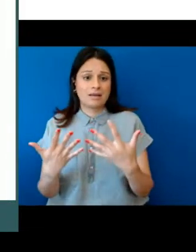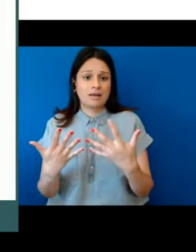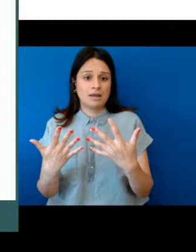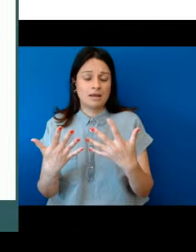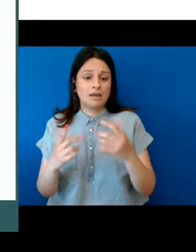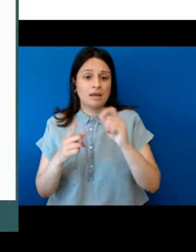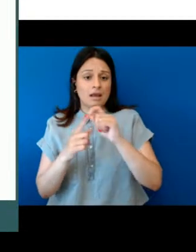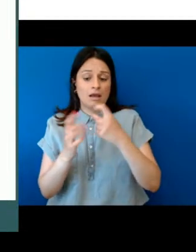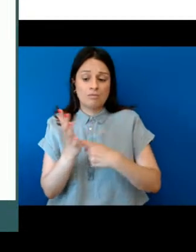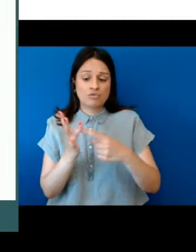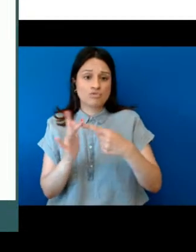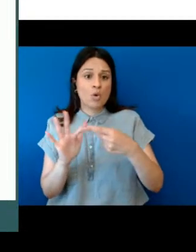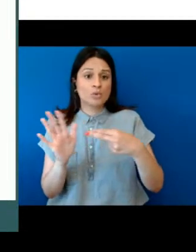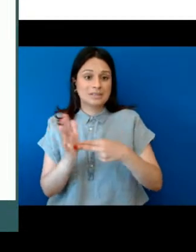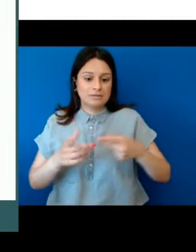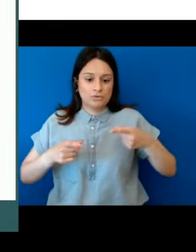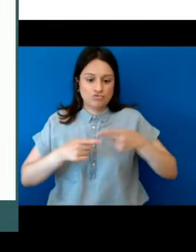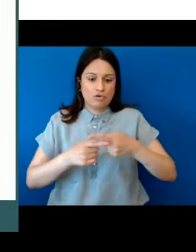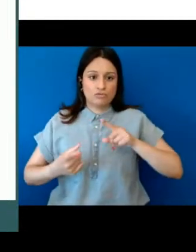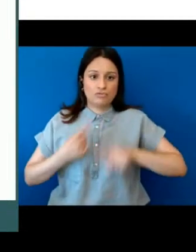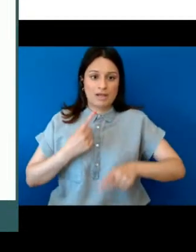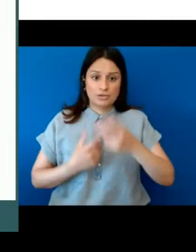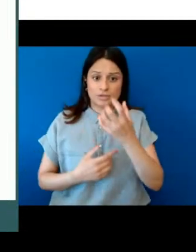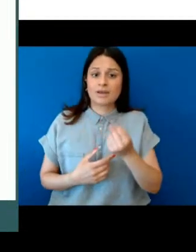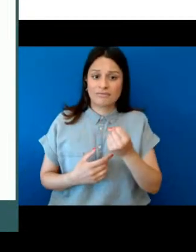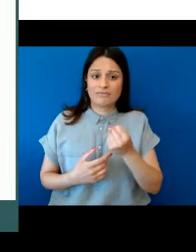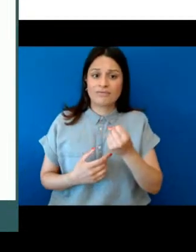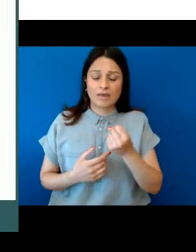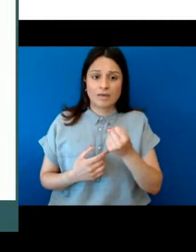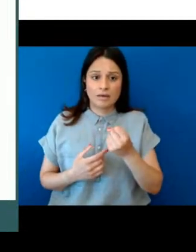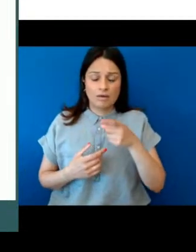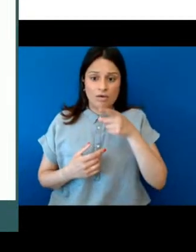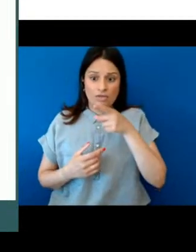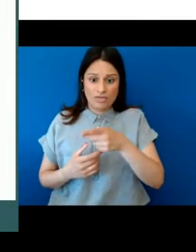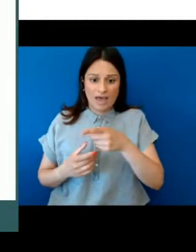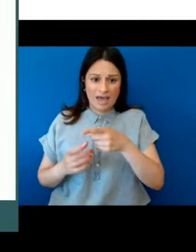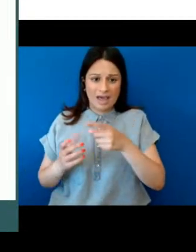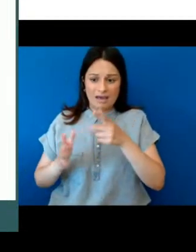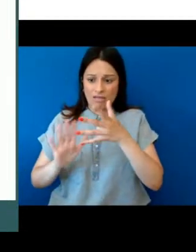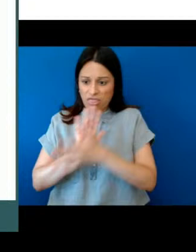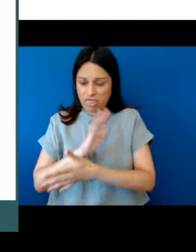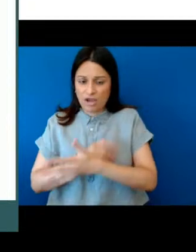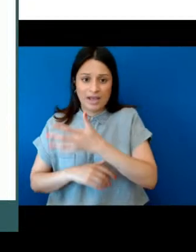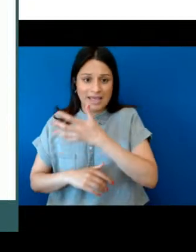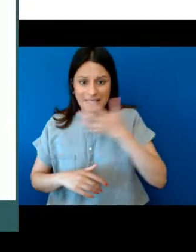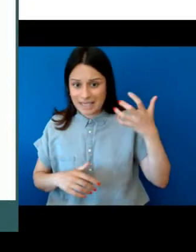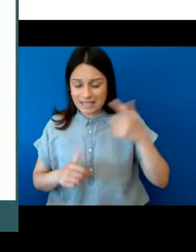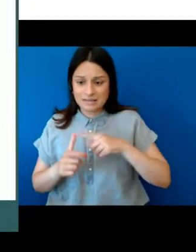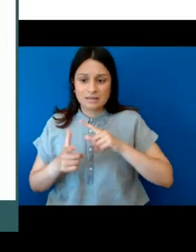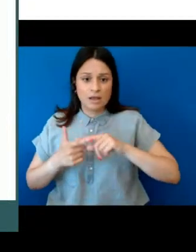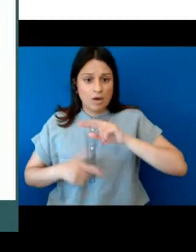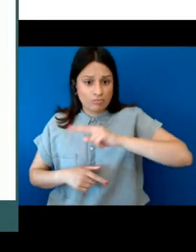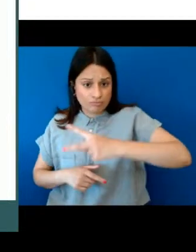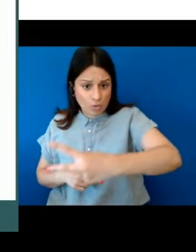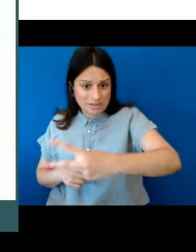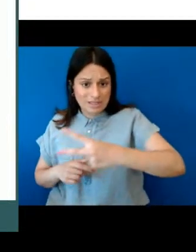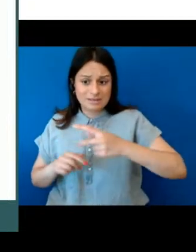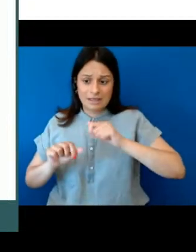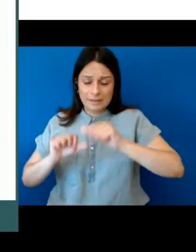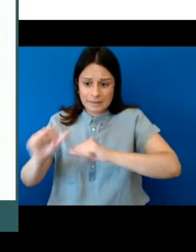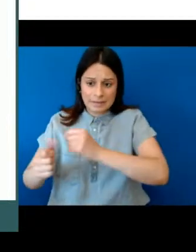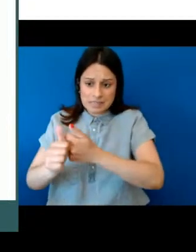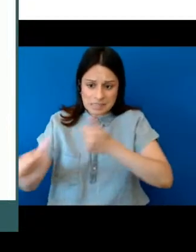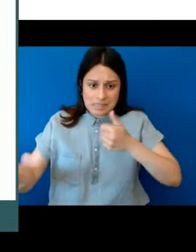cross-reaction. And this is destroyed by heat, by processing, and probably also destroyed by gastric